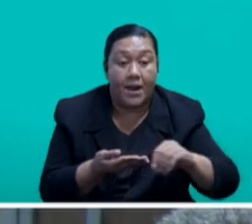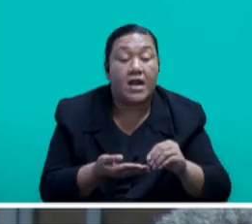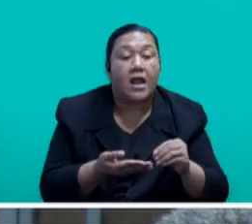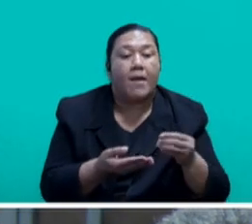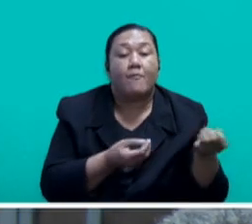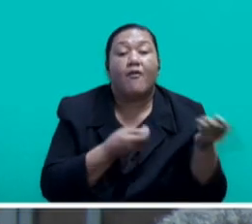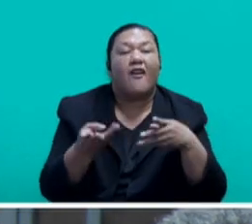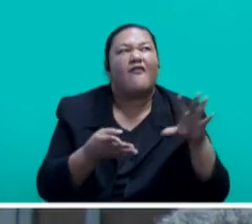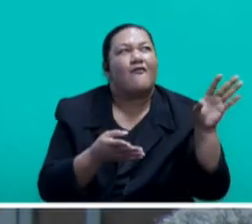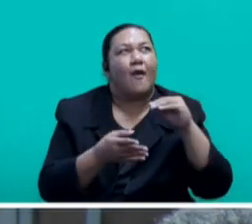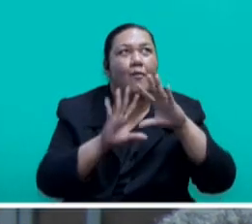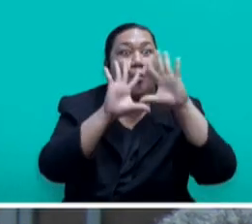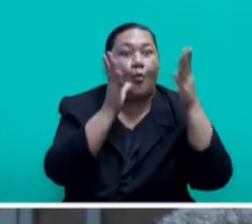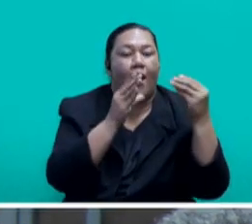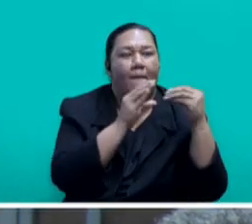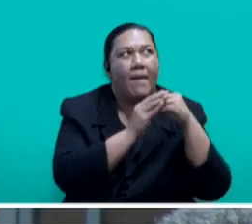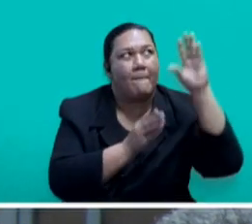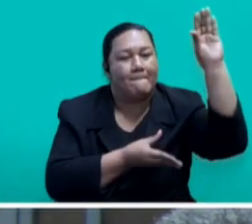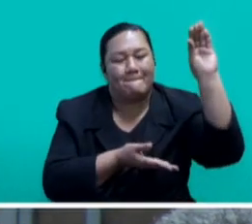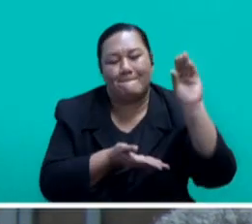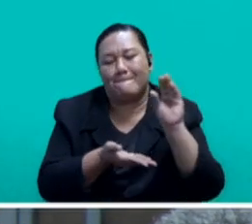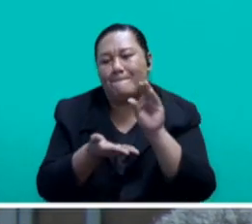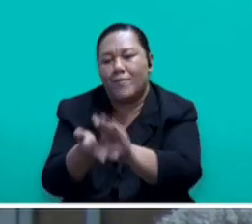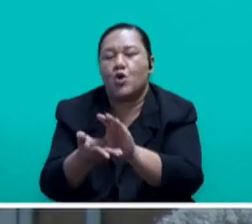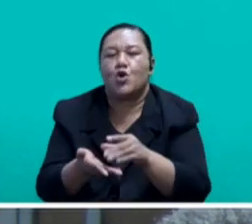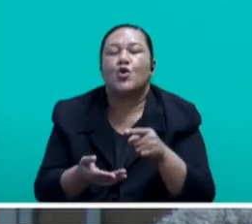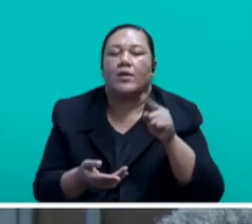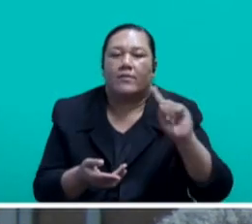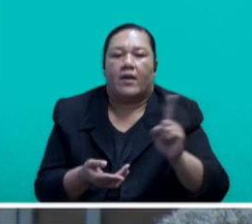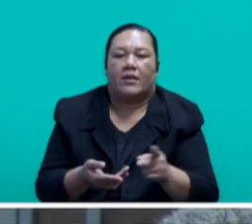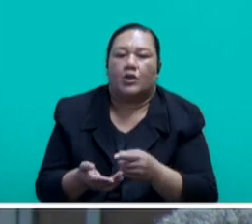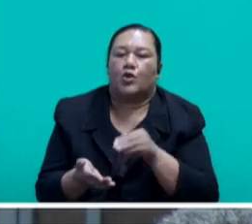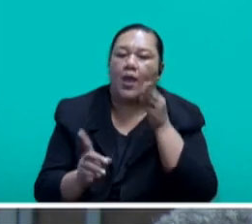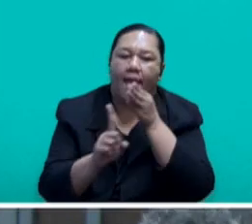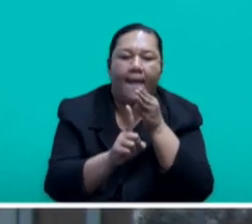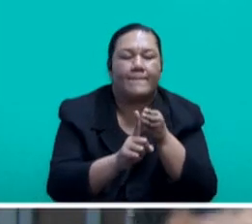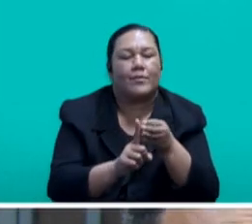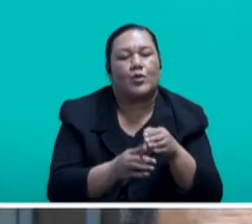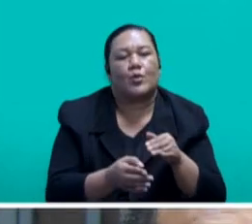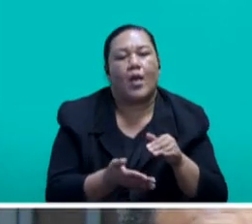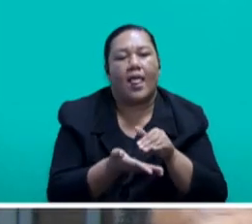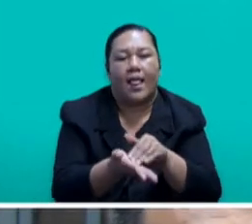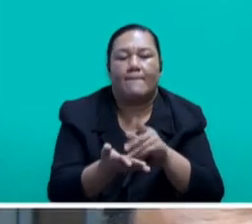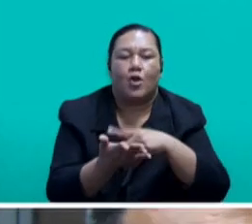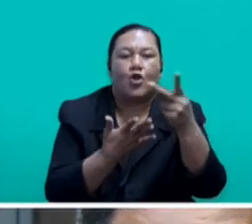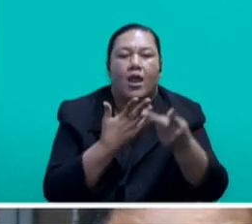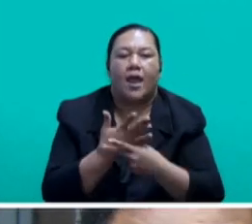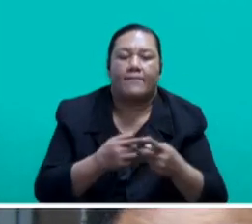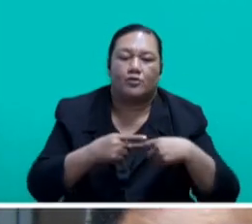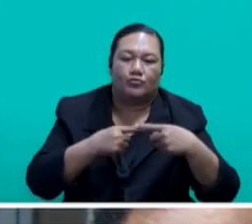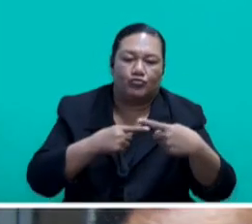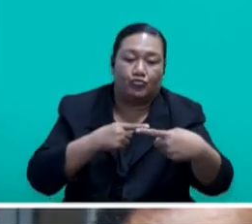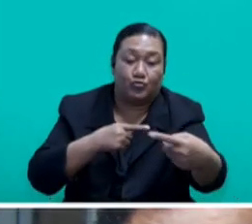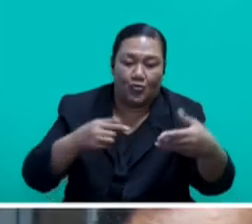support the Vanuatu Tourism Development Program, which aims to support resilient and sustainable tourism